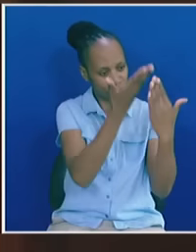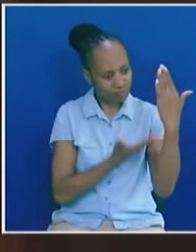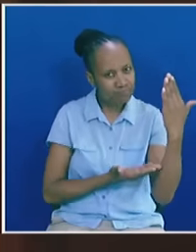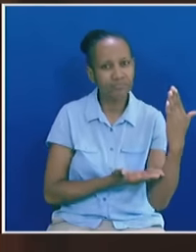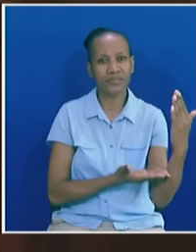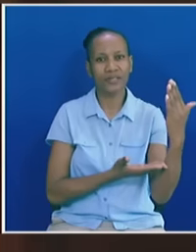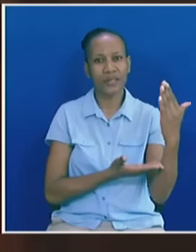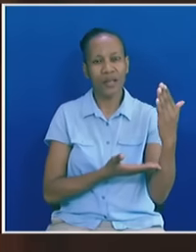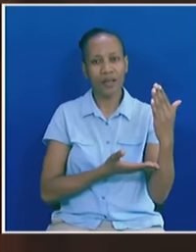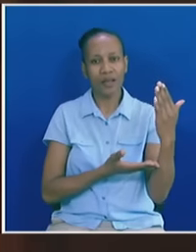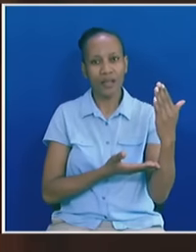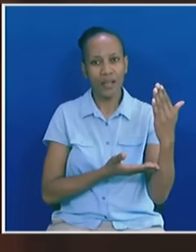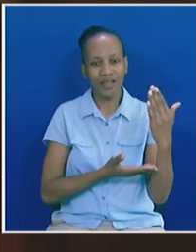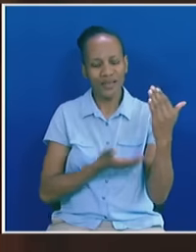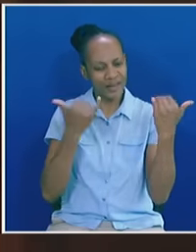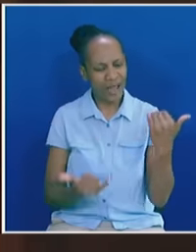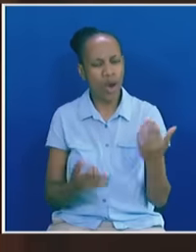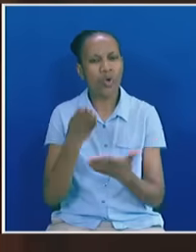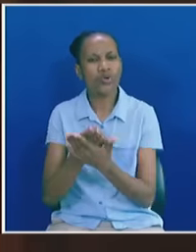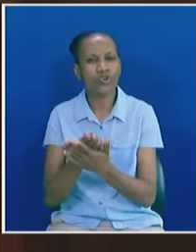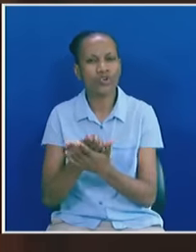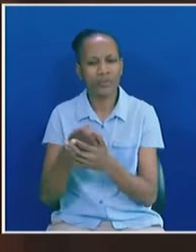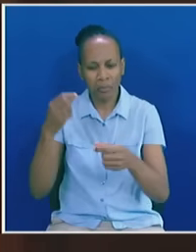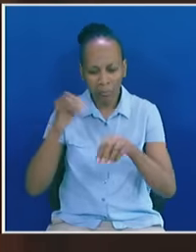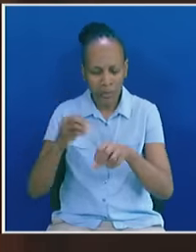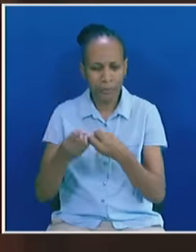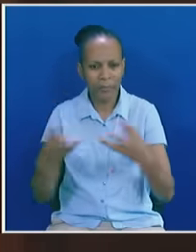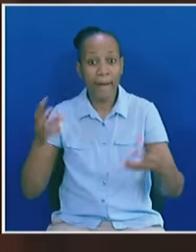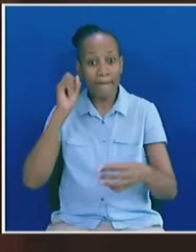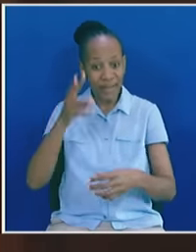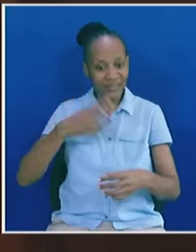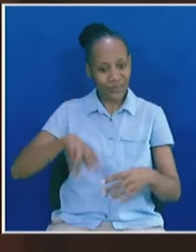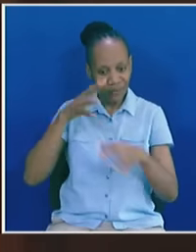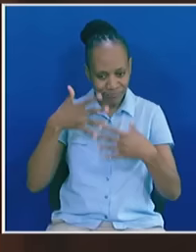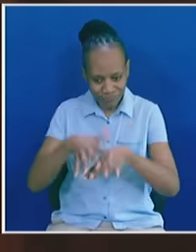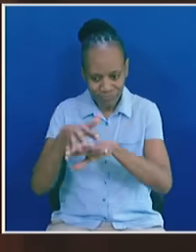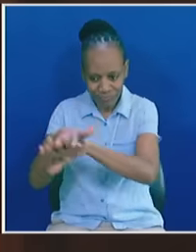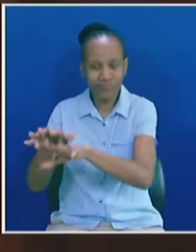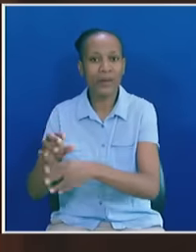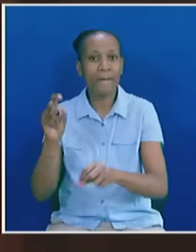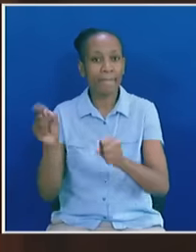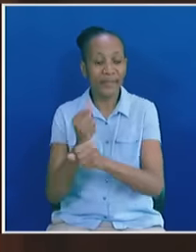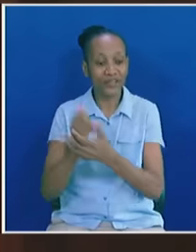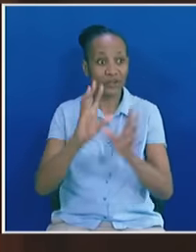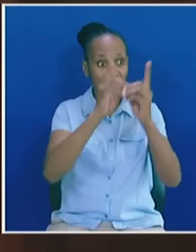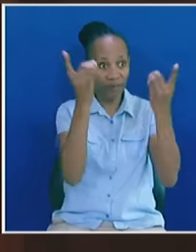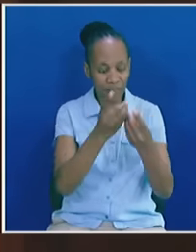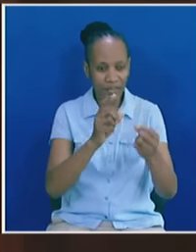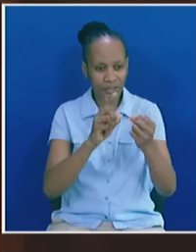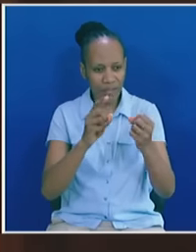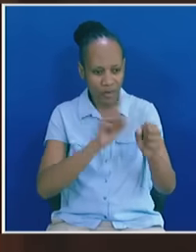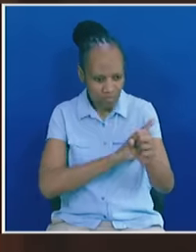domestic and international economic conditions will be effectively and efficiently used to improve capacity of the department to